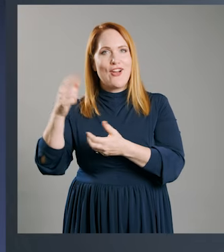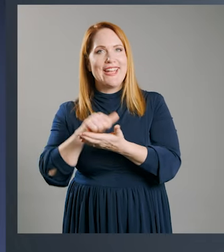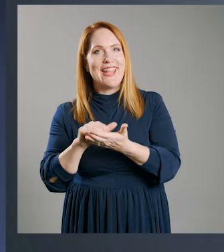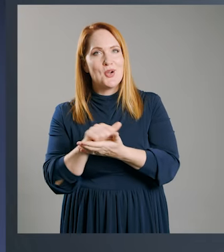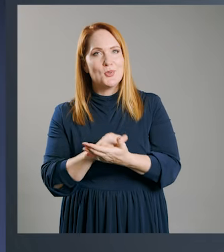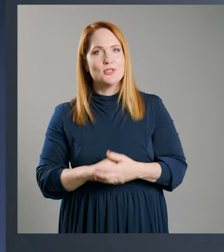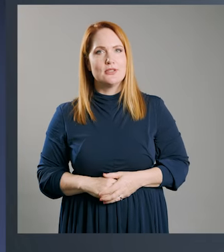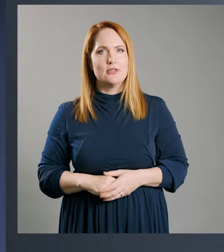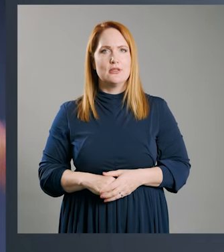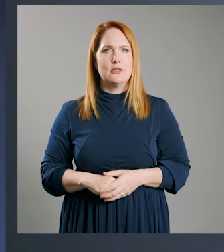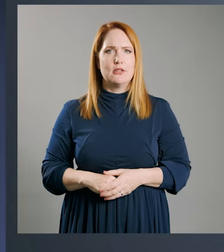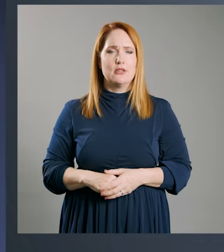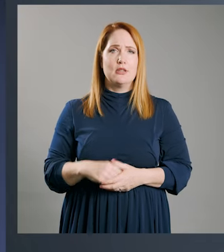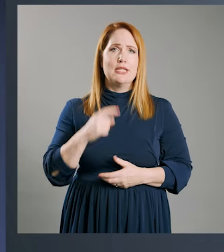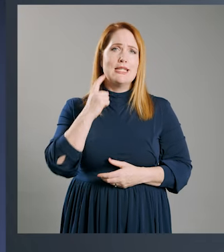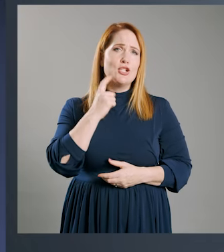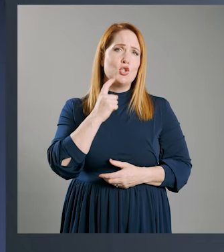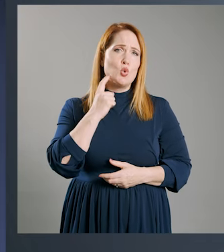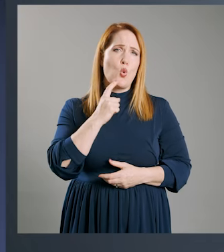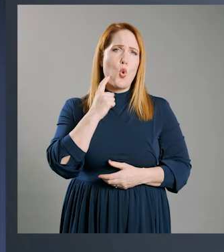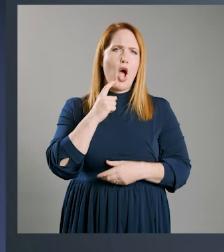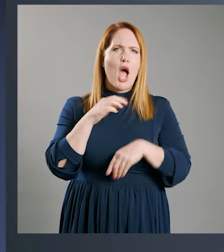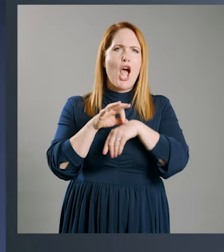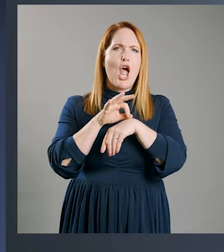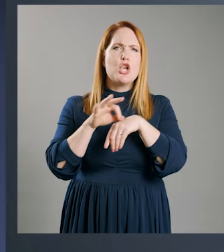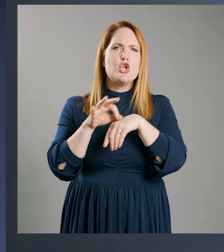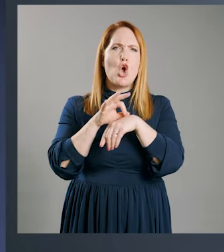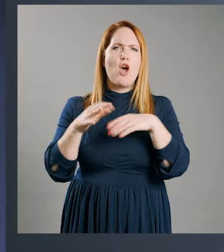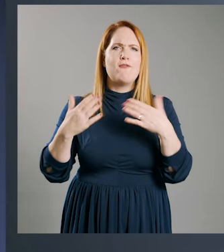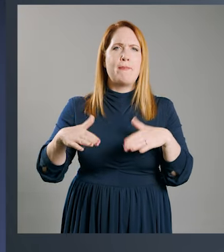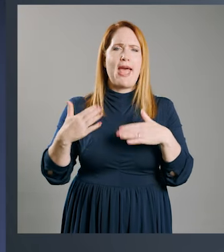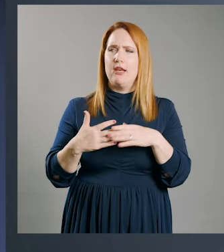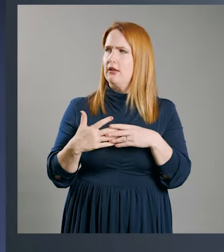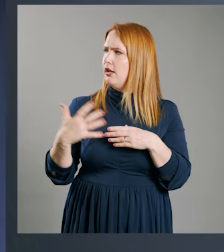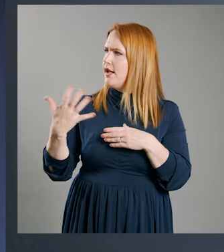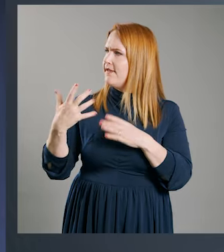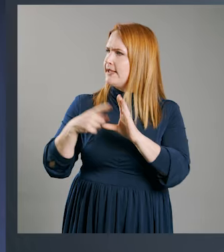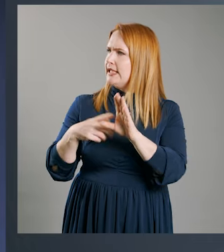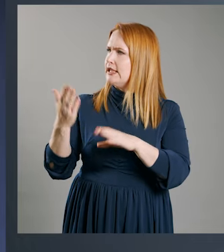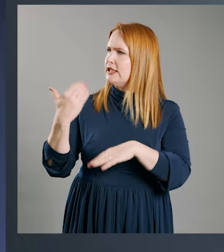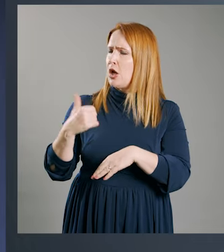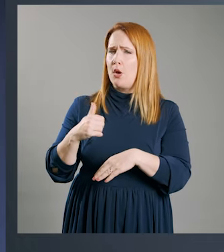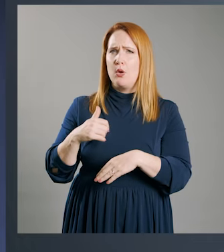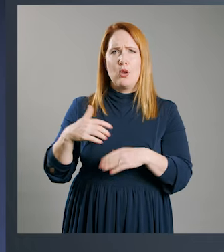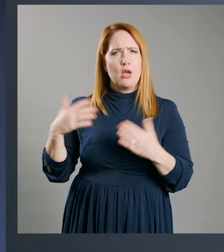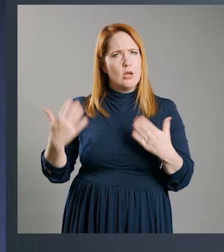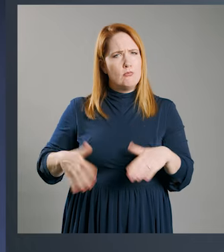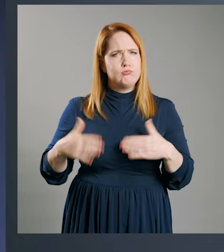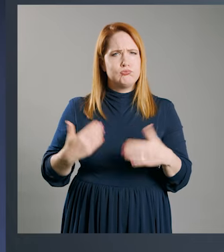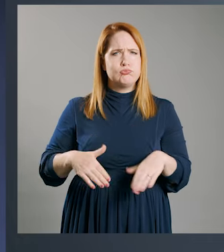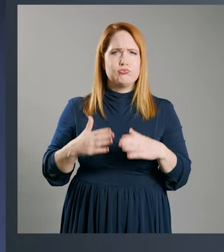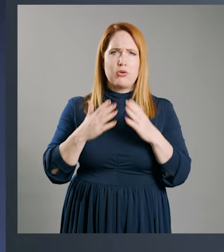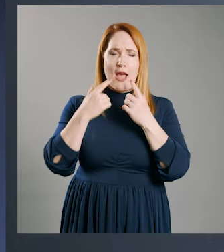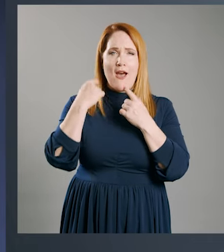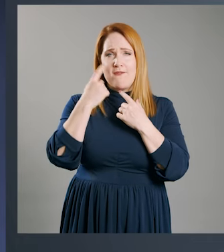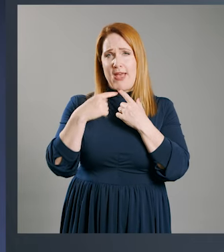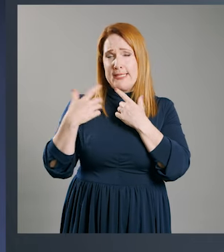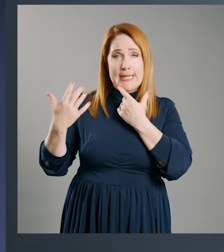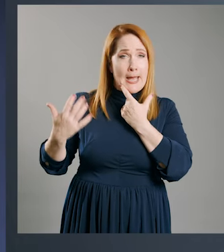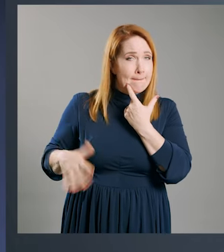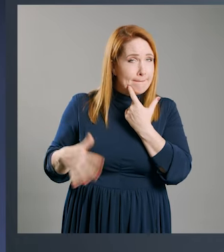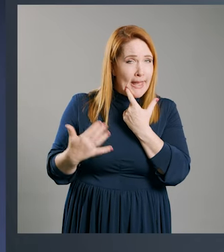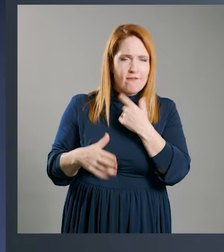and God healed it. I had nerve pain healed in my jaw. Like, probably 15 years ago, I had this unbelievable pain